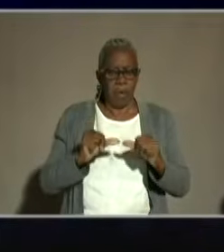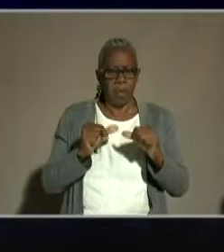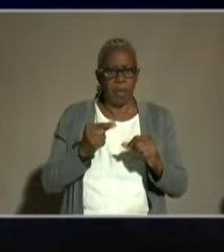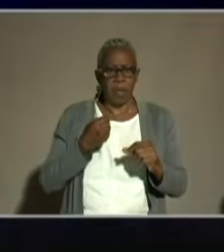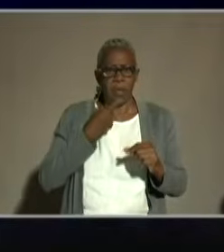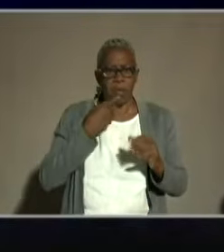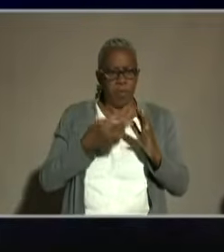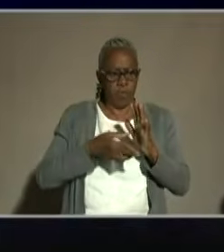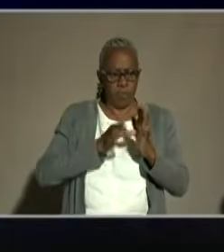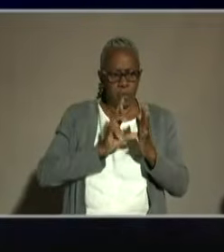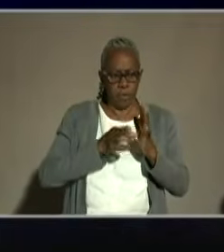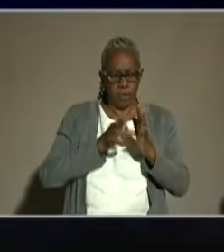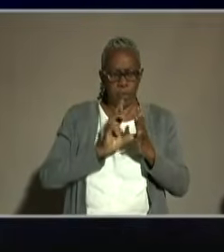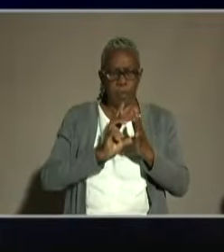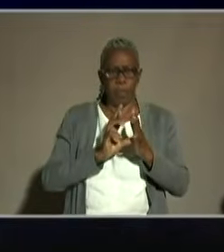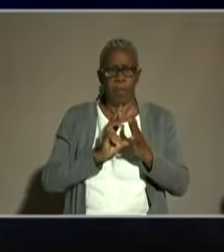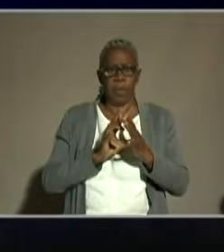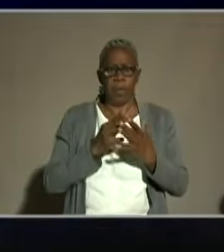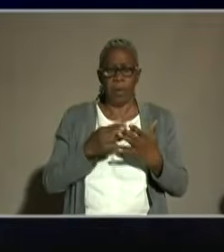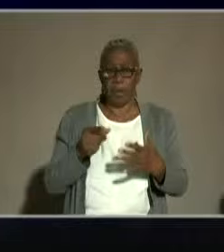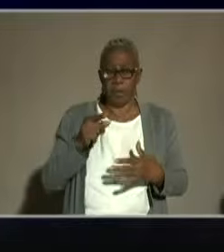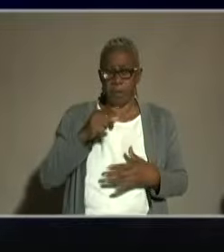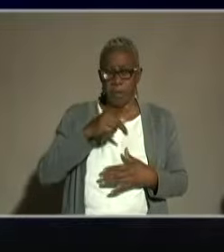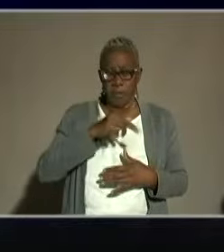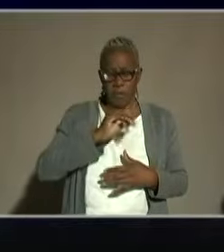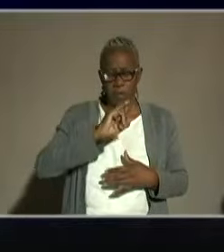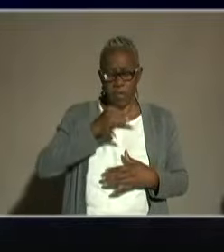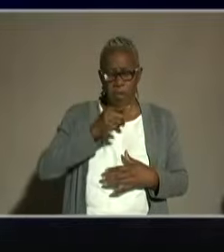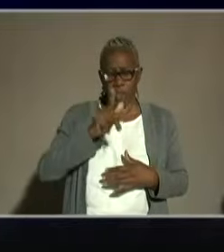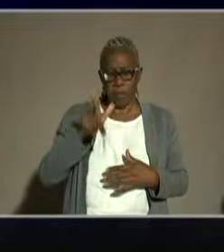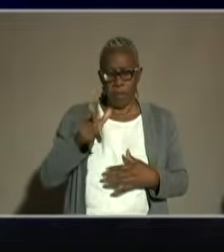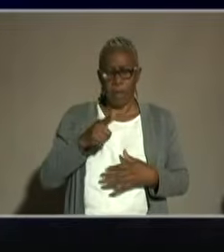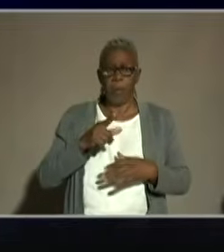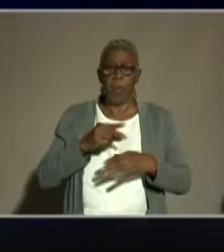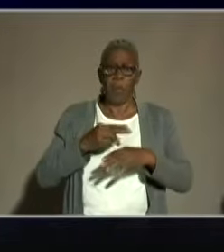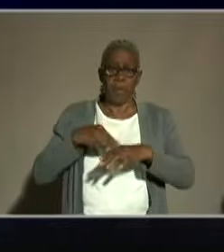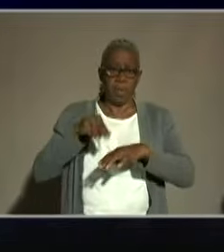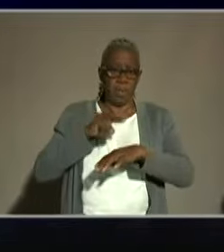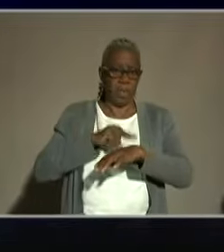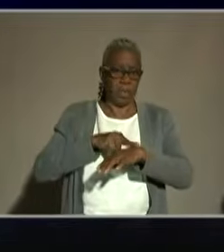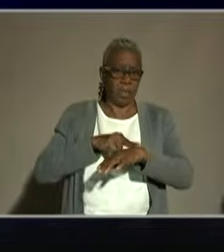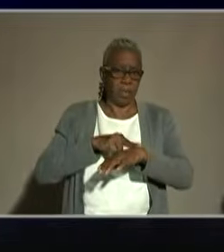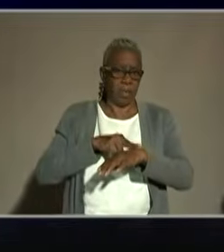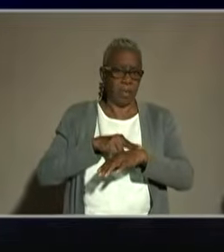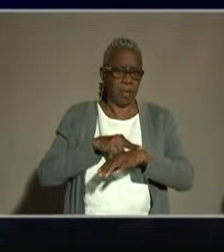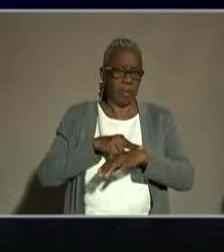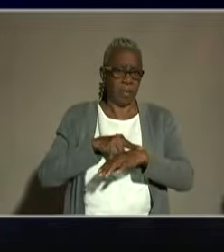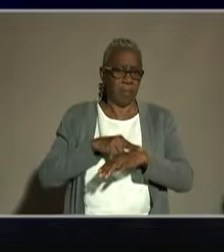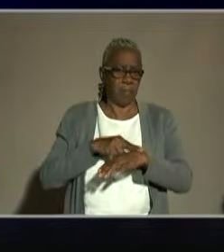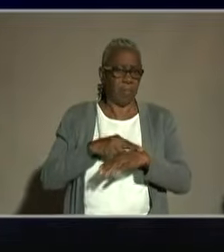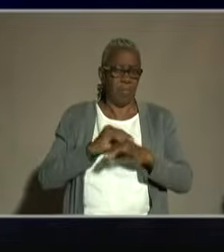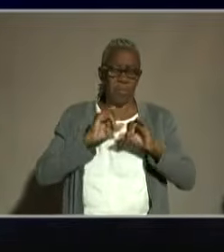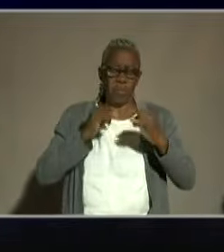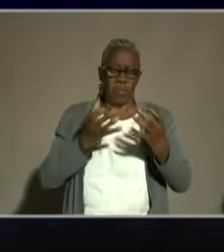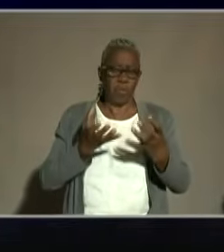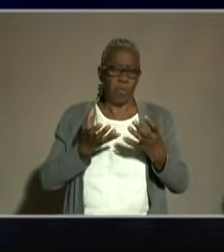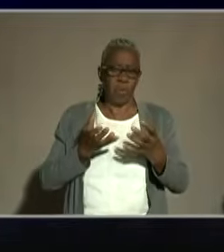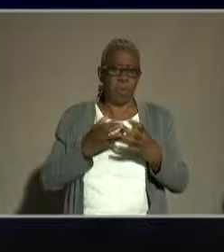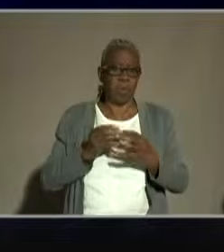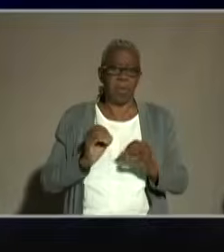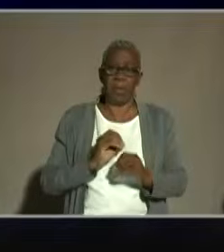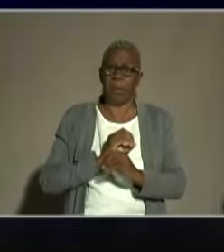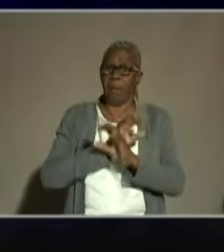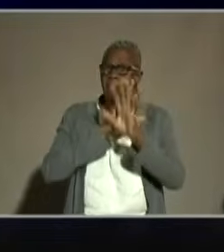been leveled by his party on my nationality. And, you know, I just wanted to just make it absolutely